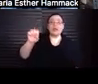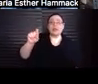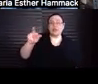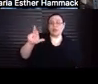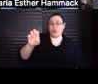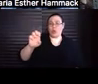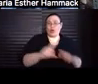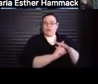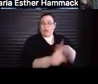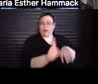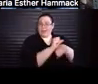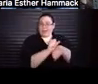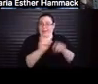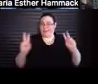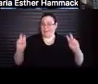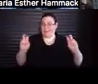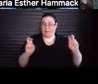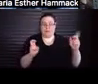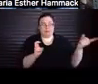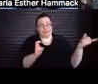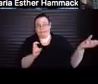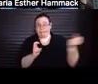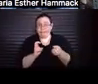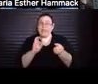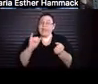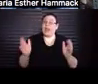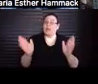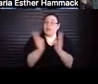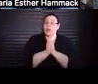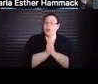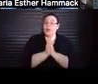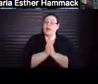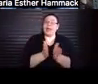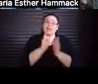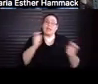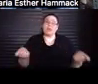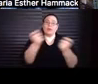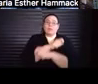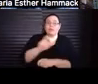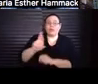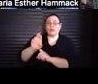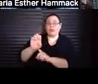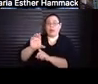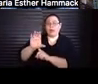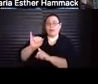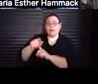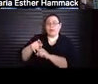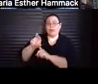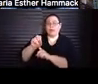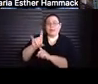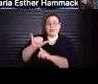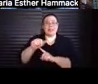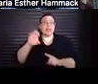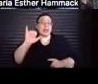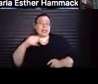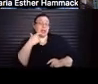runaway slaves. This request had also called for reciprocity. Clay wrote that the US promised to